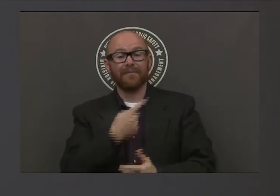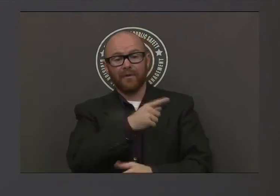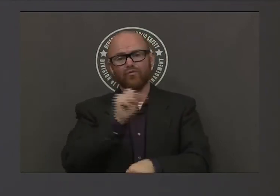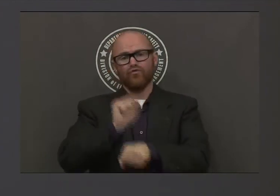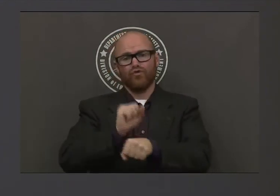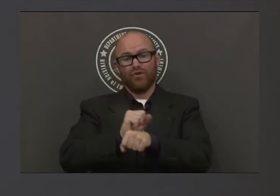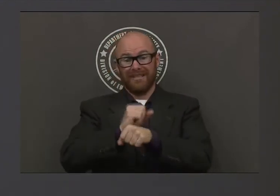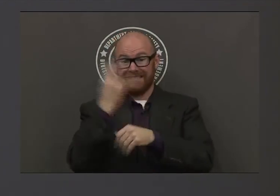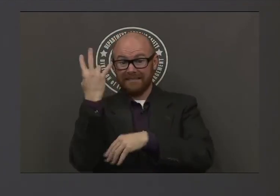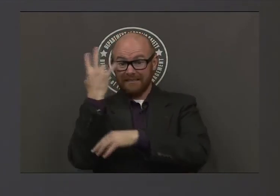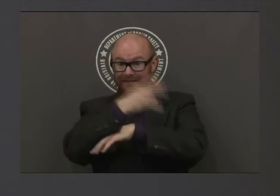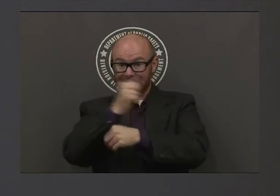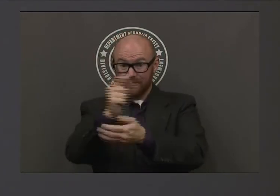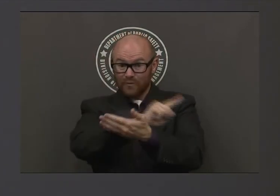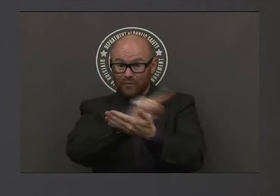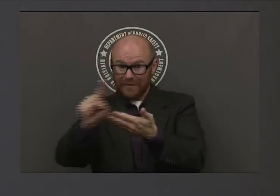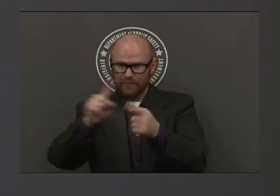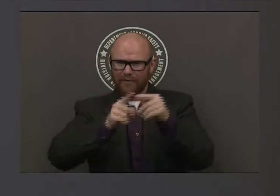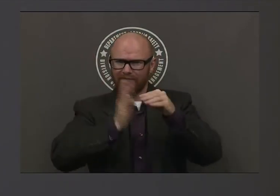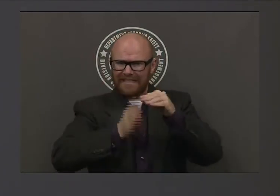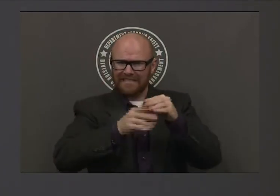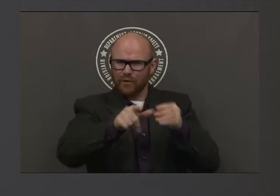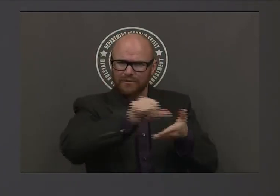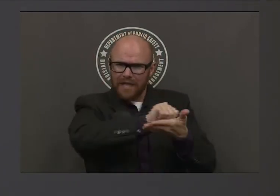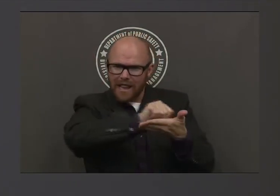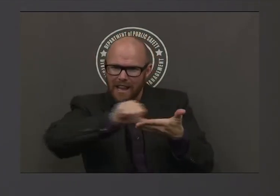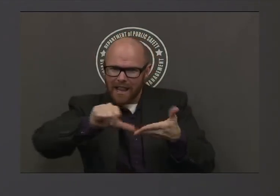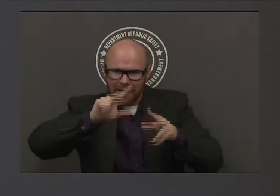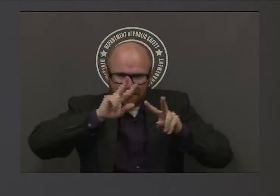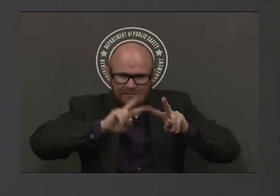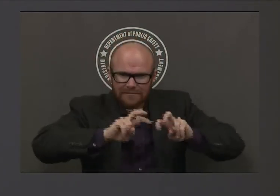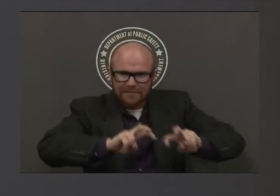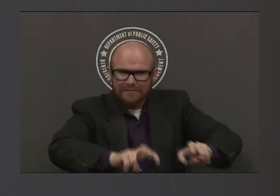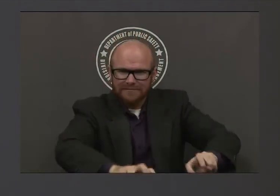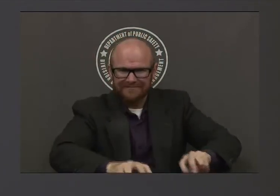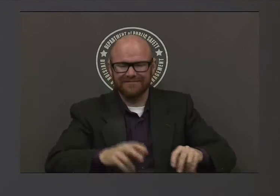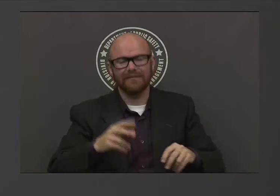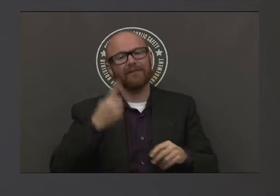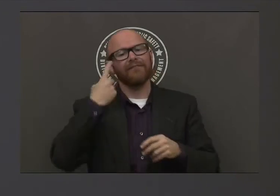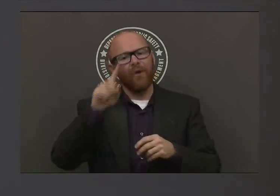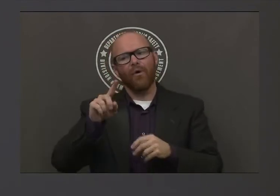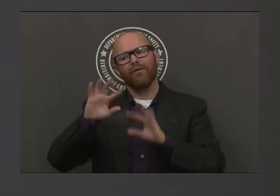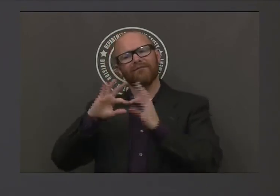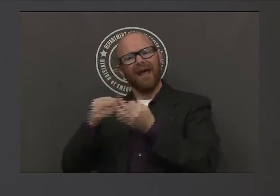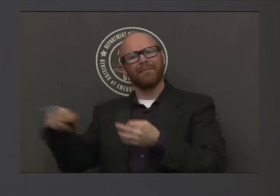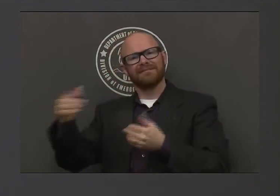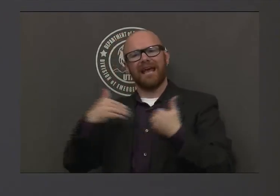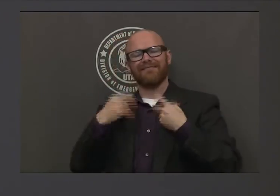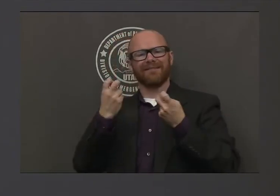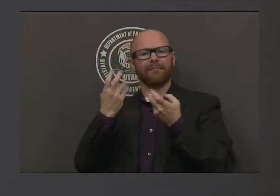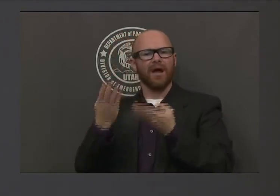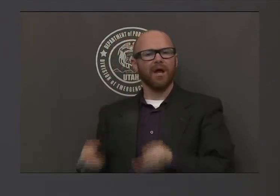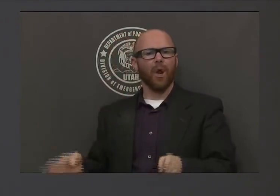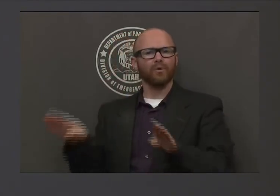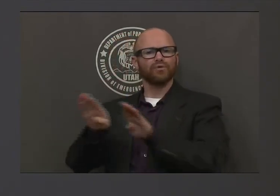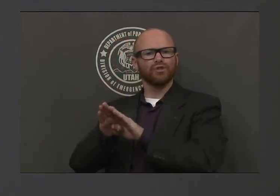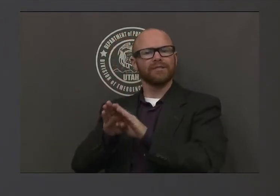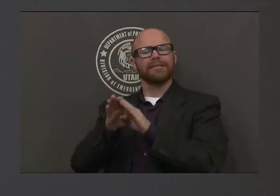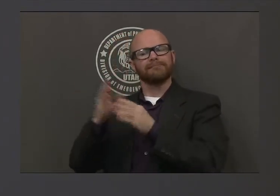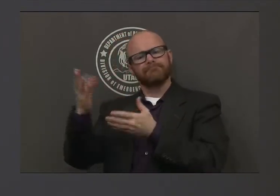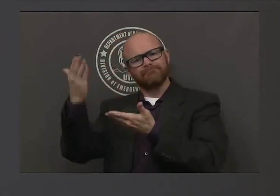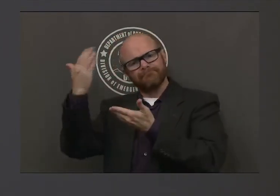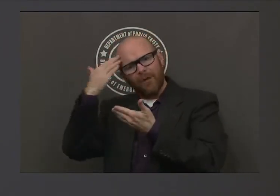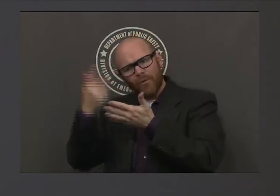7 days a week, trying to get autopsies done as quickly as possible for both closure of the families, but also surveillance and public health purposes as